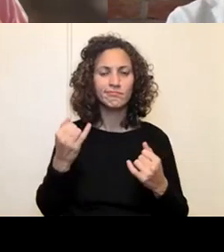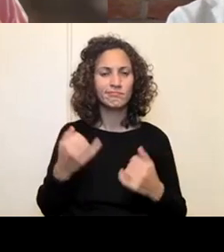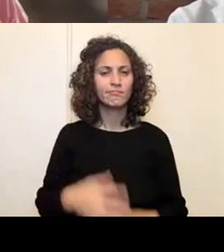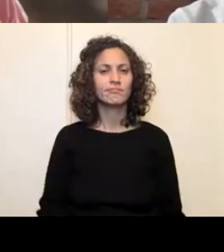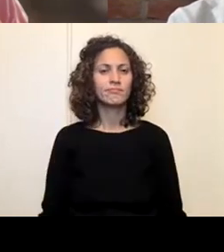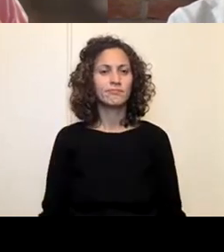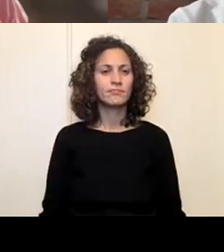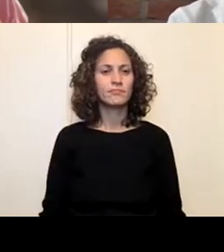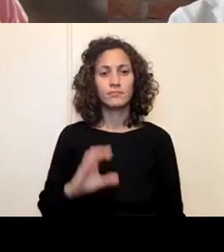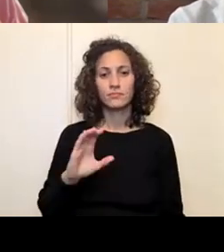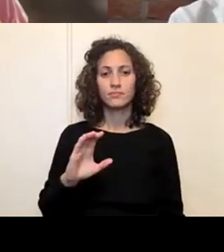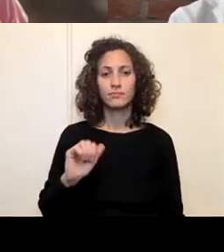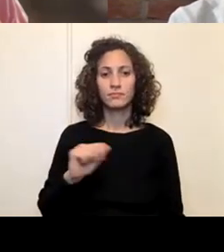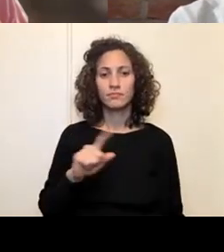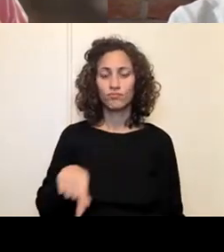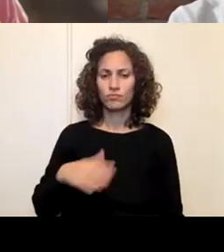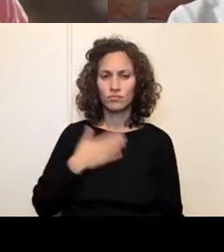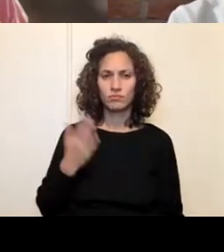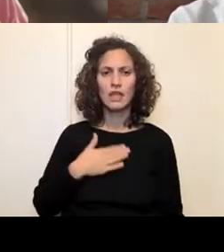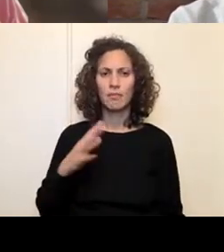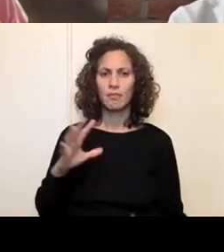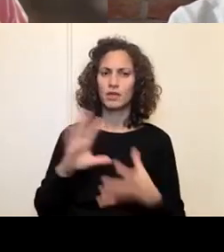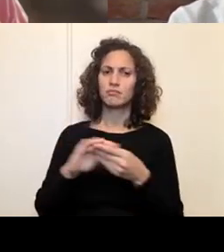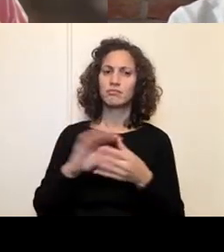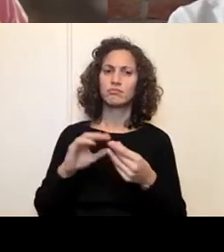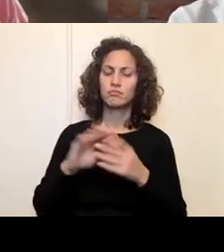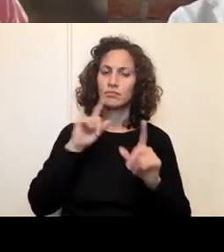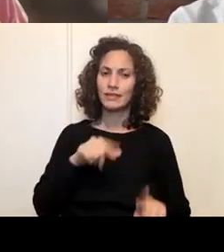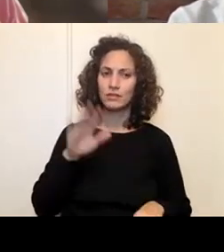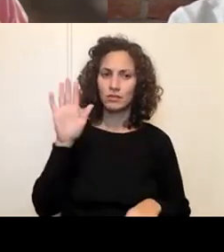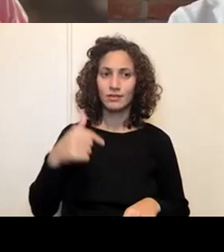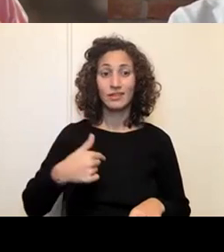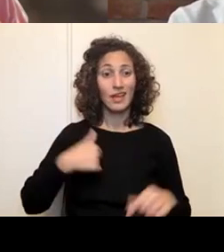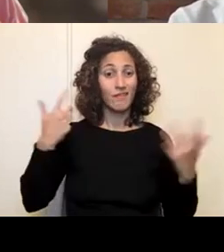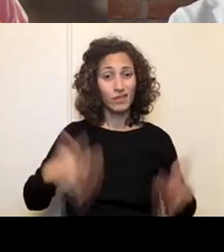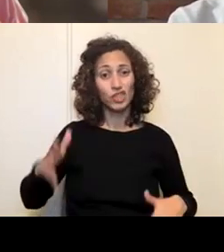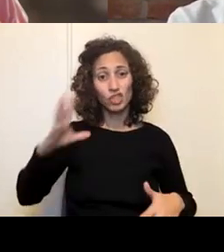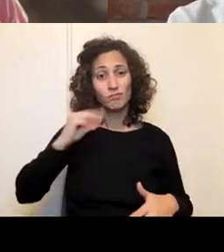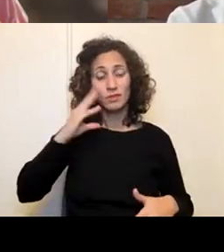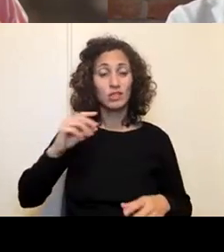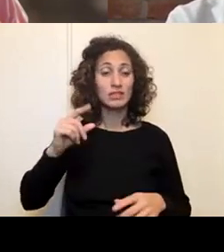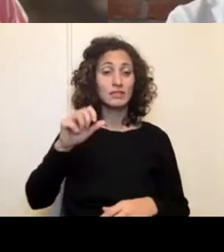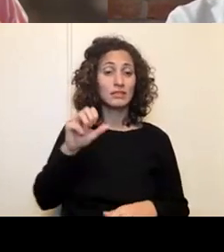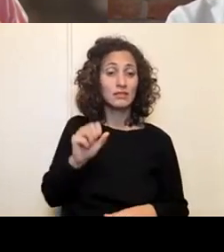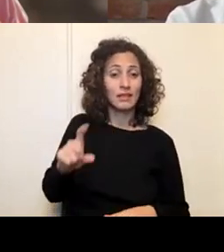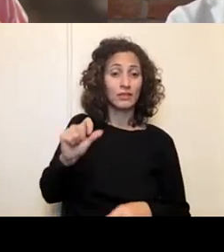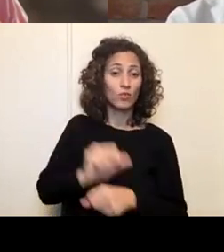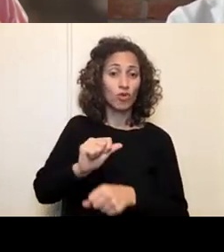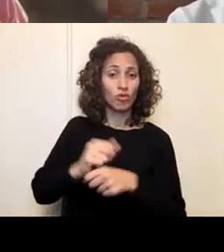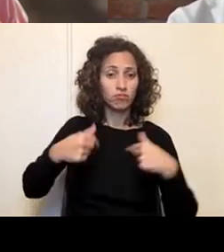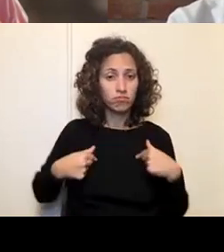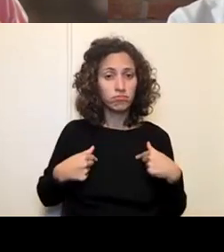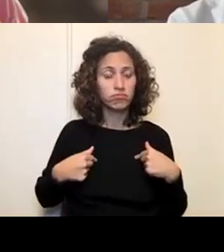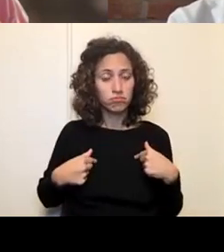I'm happy to talk about that. This is Caz. I've been a sex worker, and it